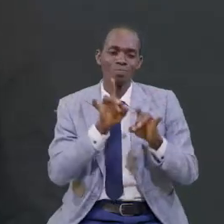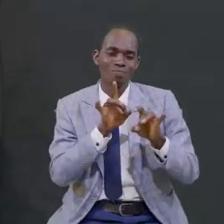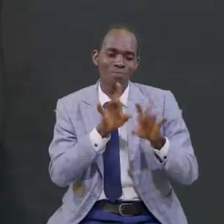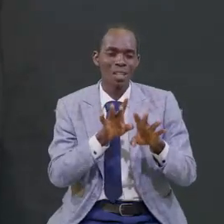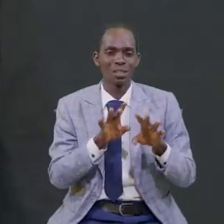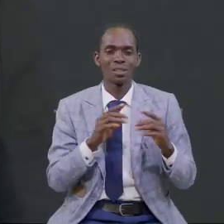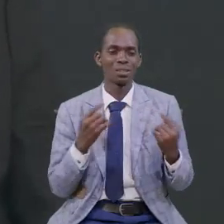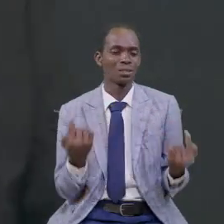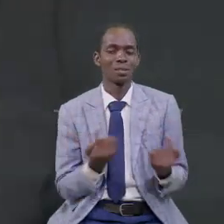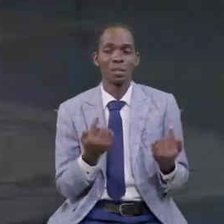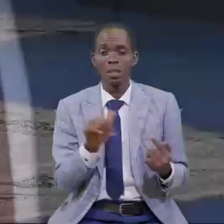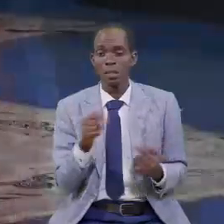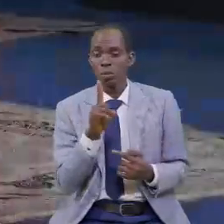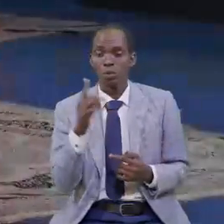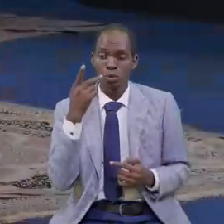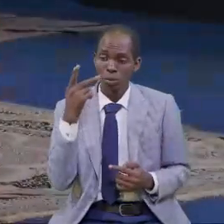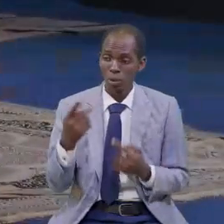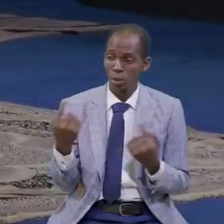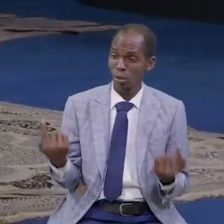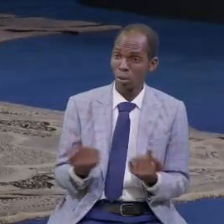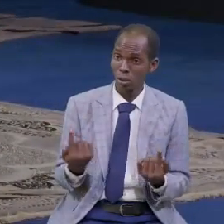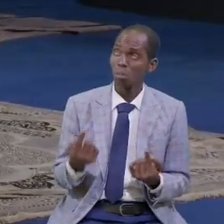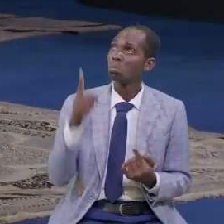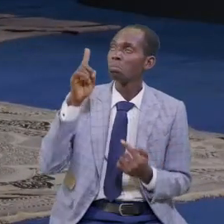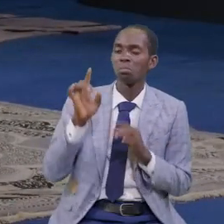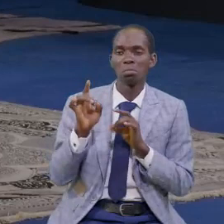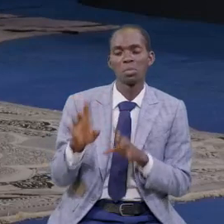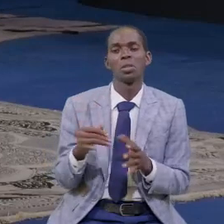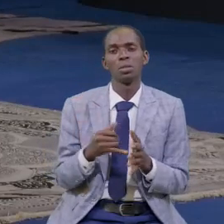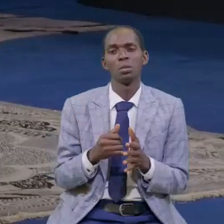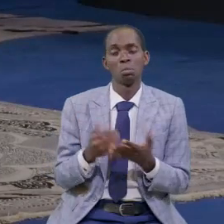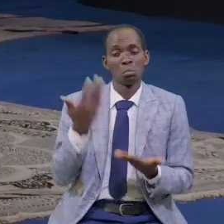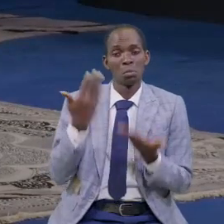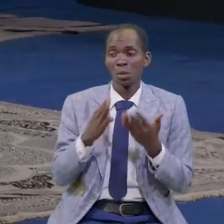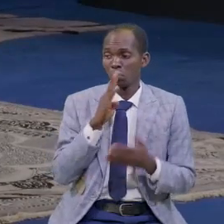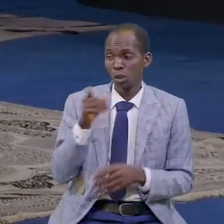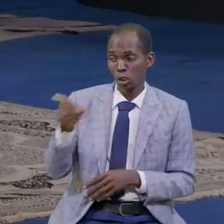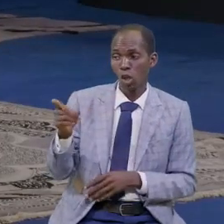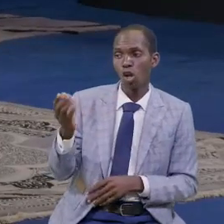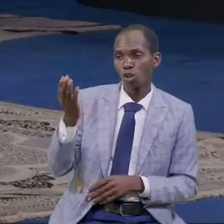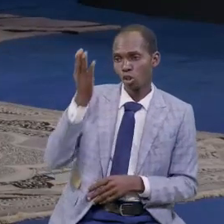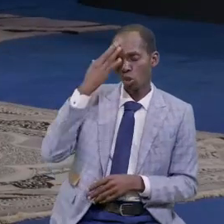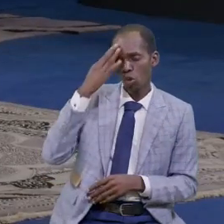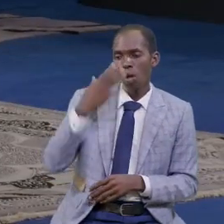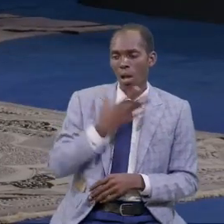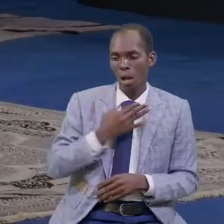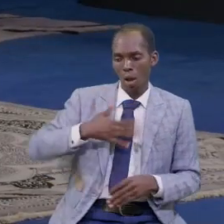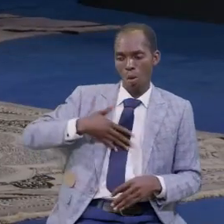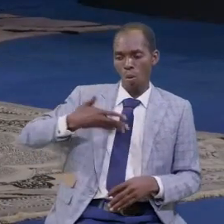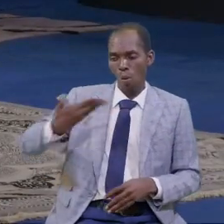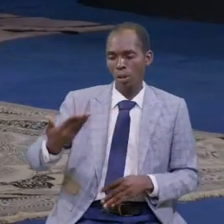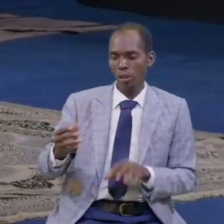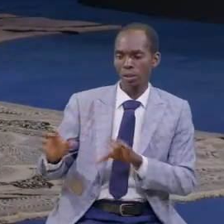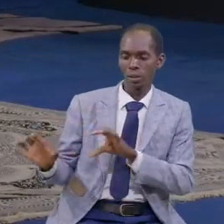is found, the one that deliberately goes into iniquity and he says, I'm